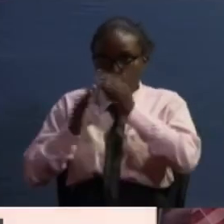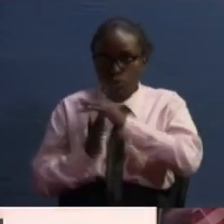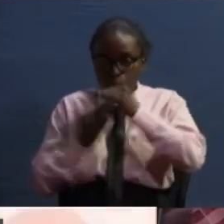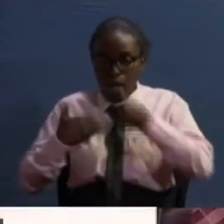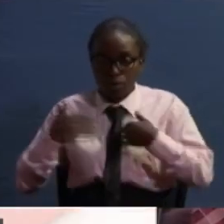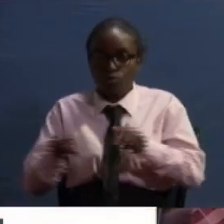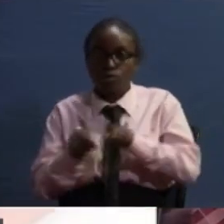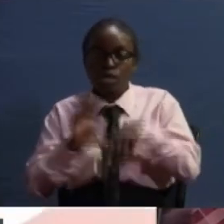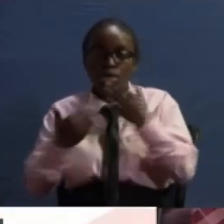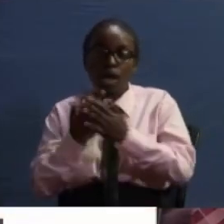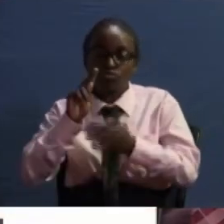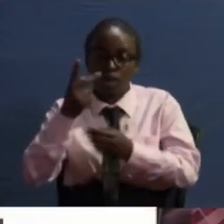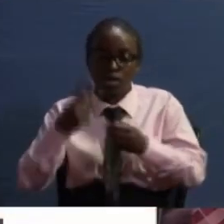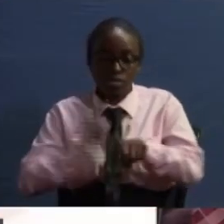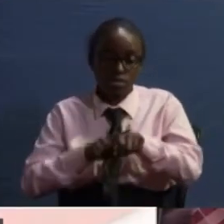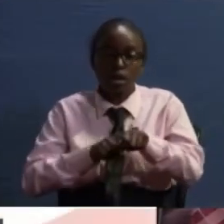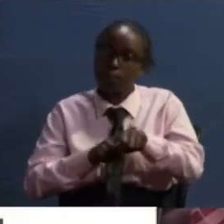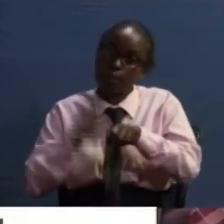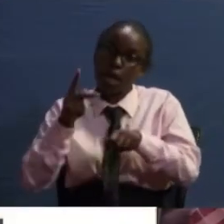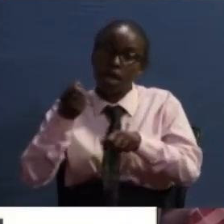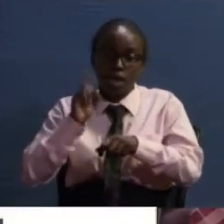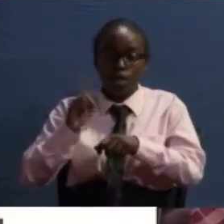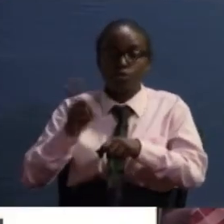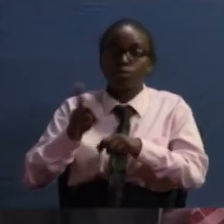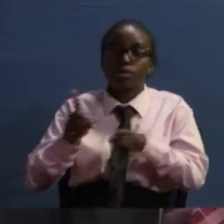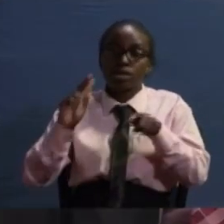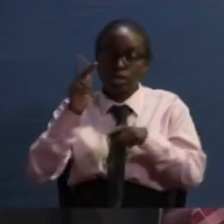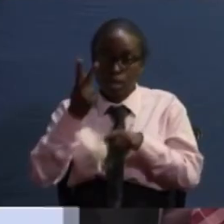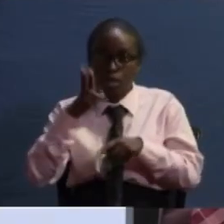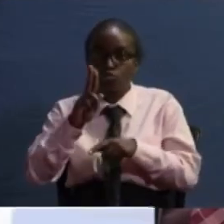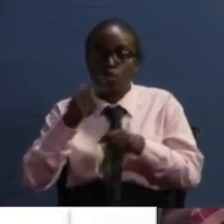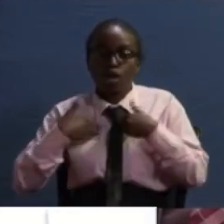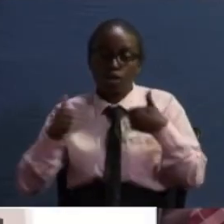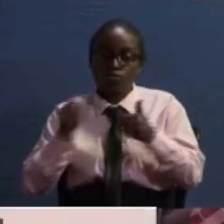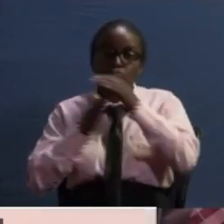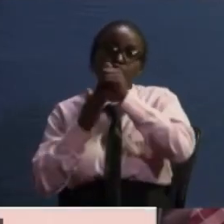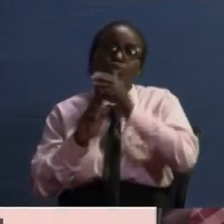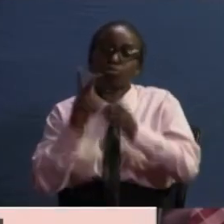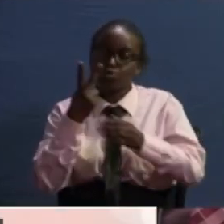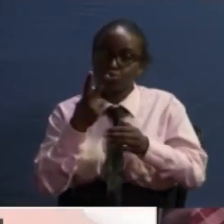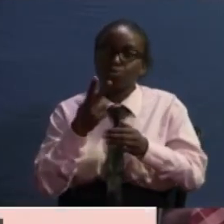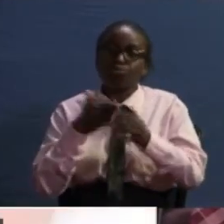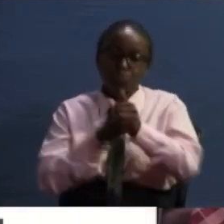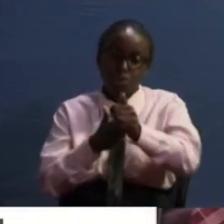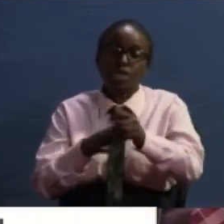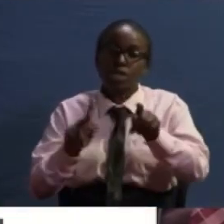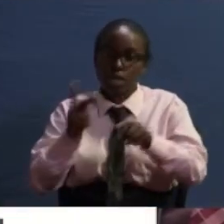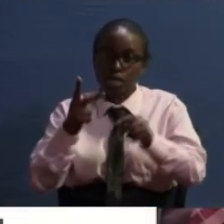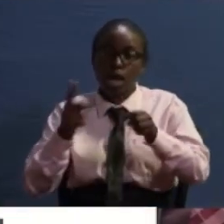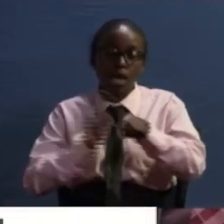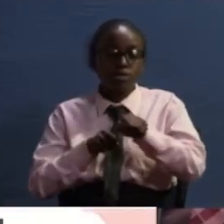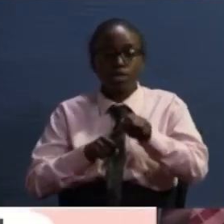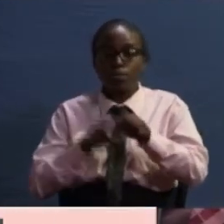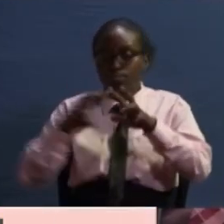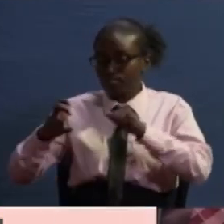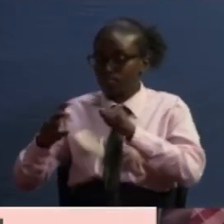Kenya, University of Nairobi and Kenyatta University. These are the two top leading universities in Kenya. And if you talk about